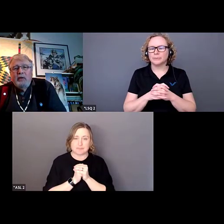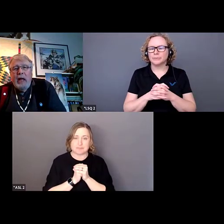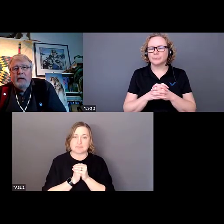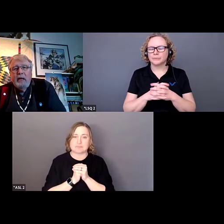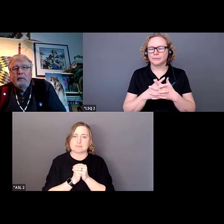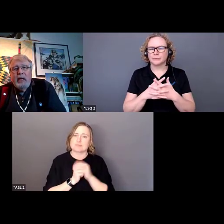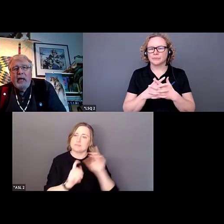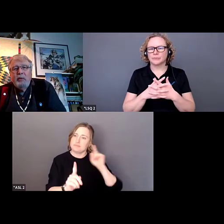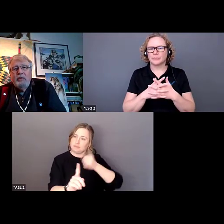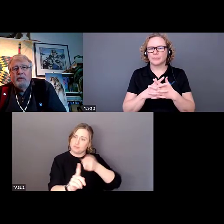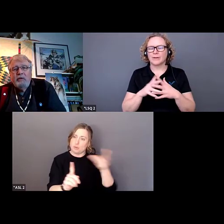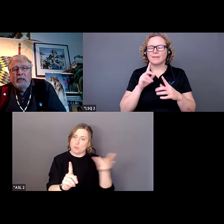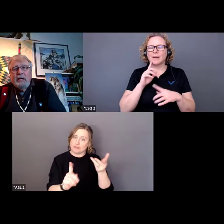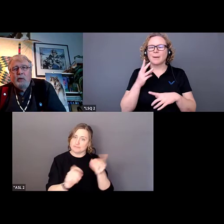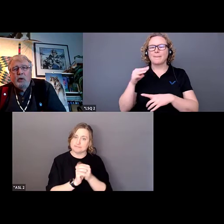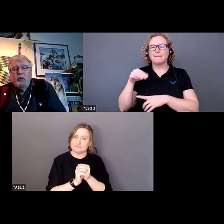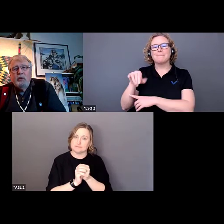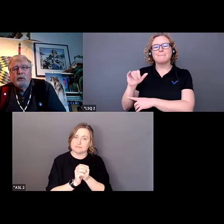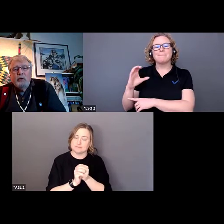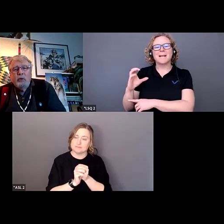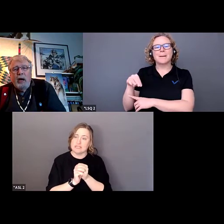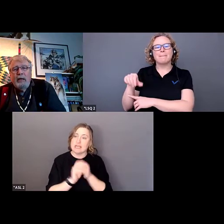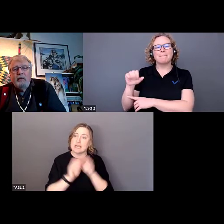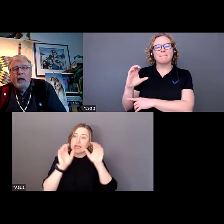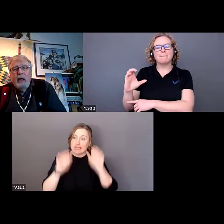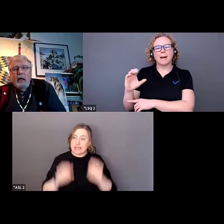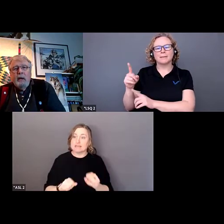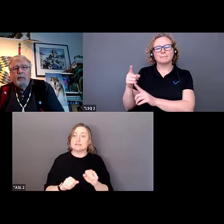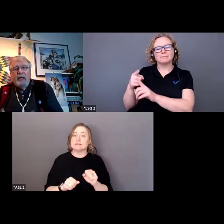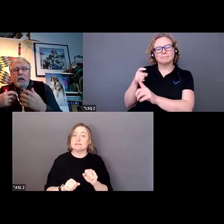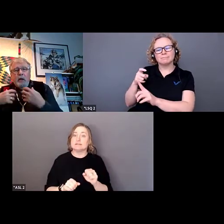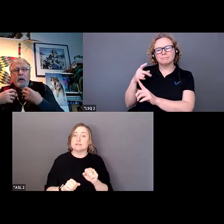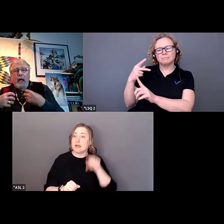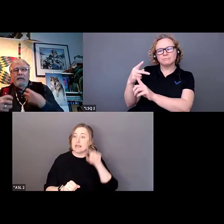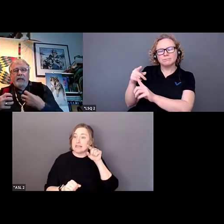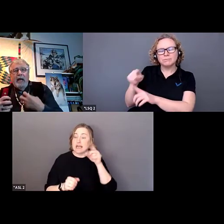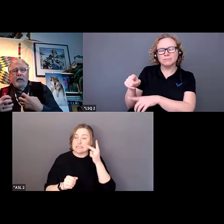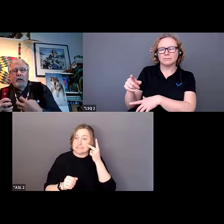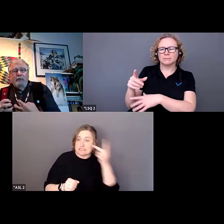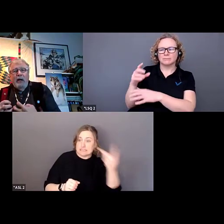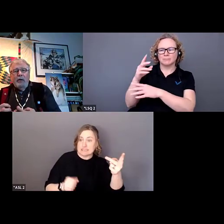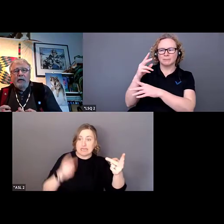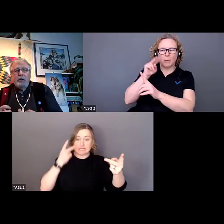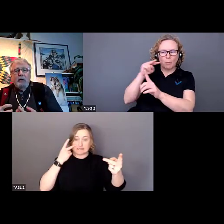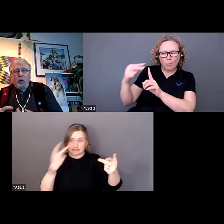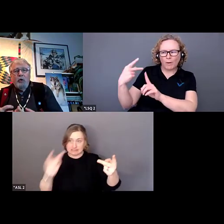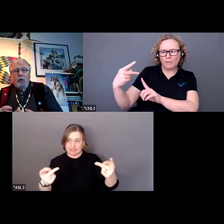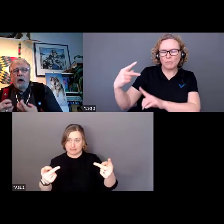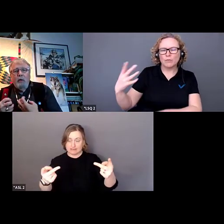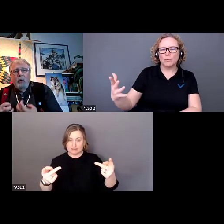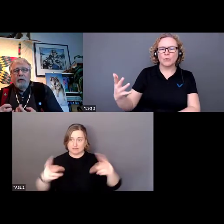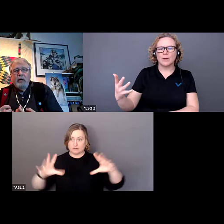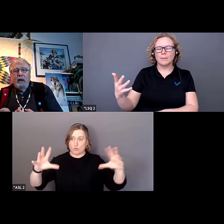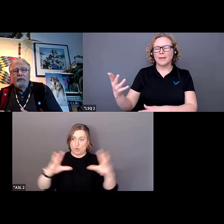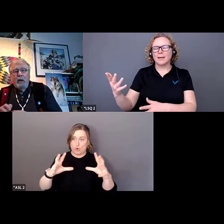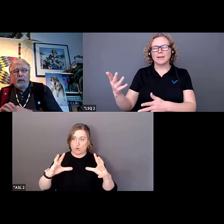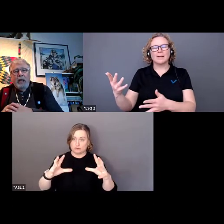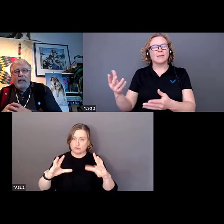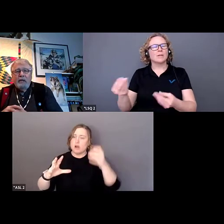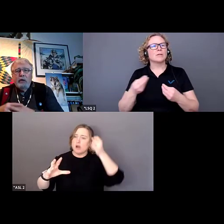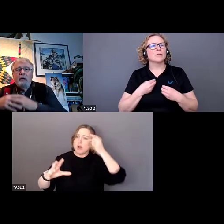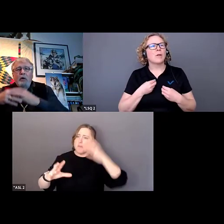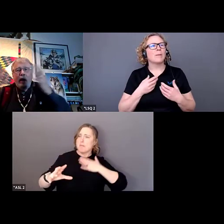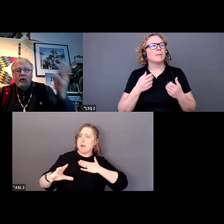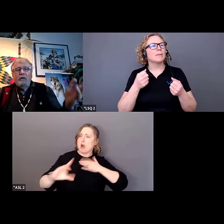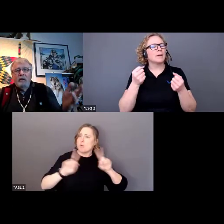the understanding of being able to see the world through two eyes, but having that clear foundation of who you are, where you come from,